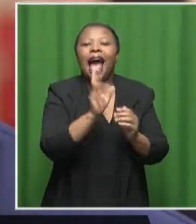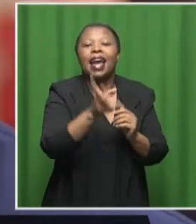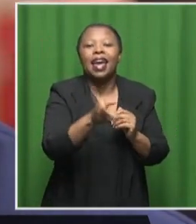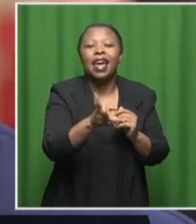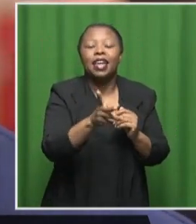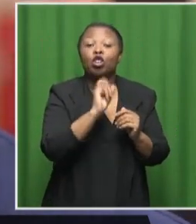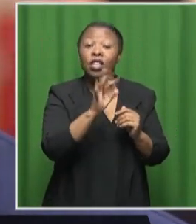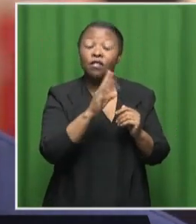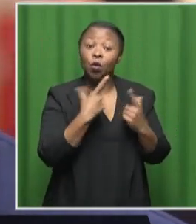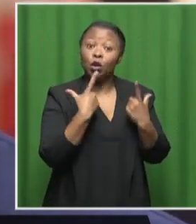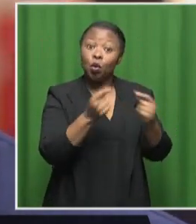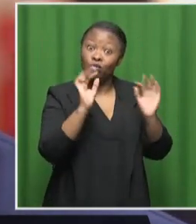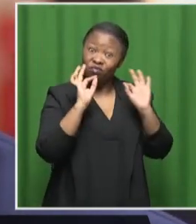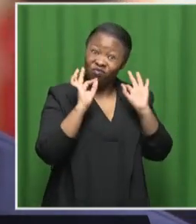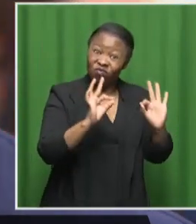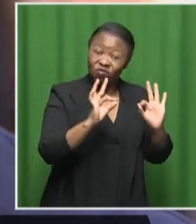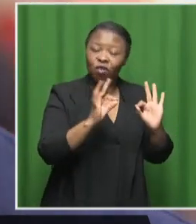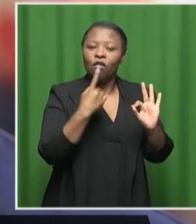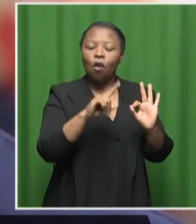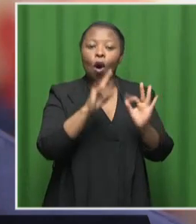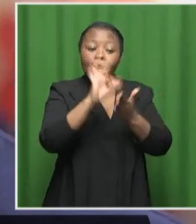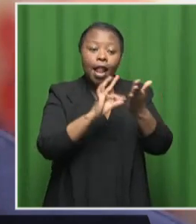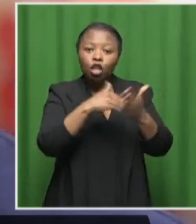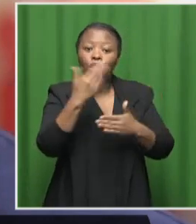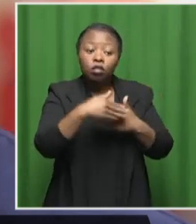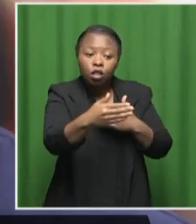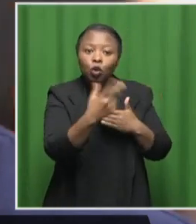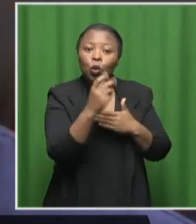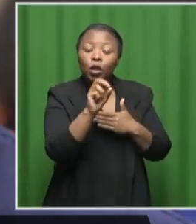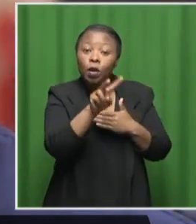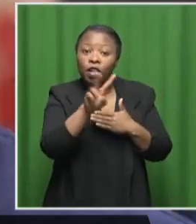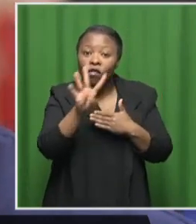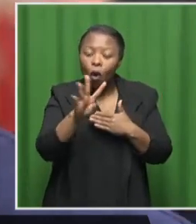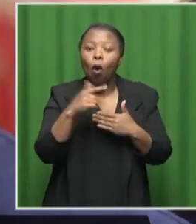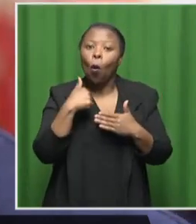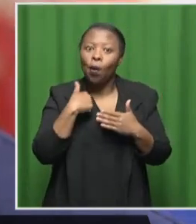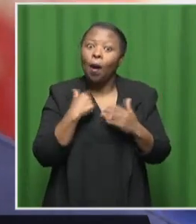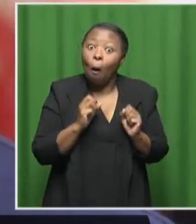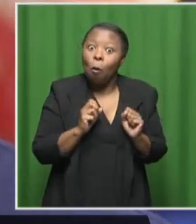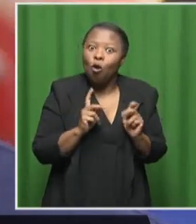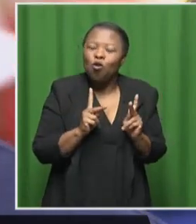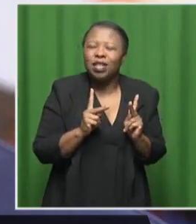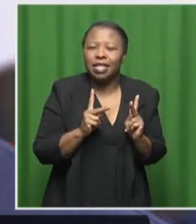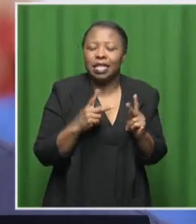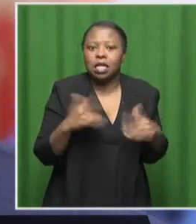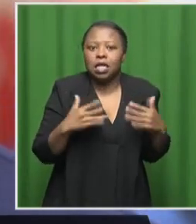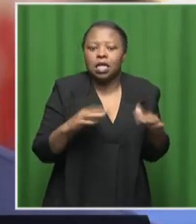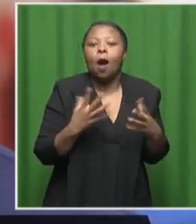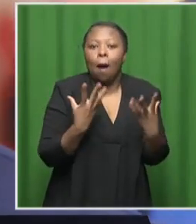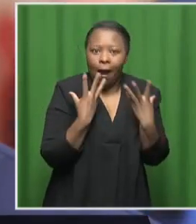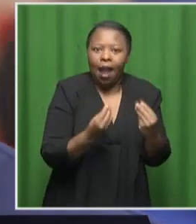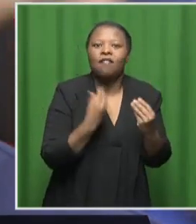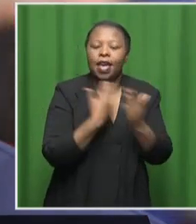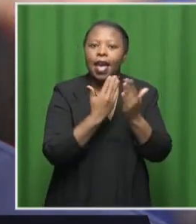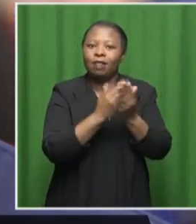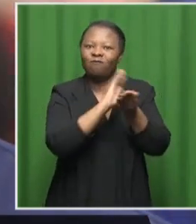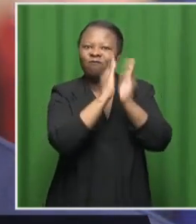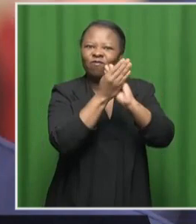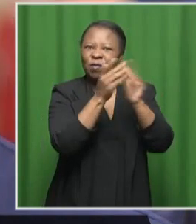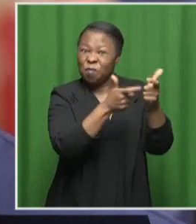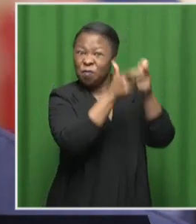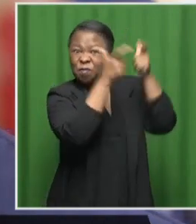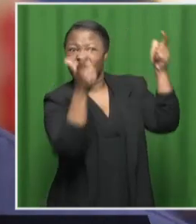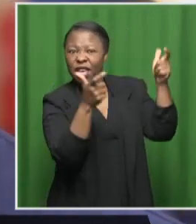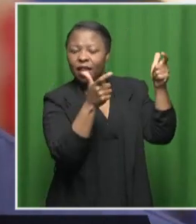things right in the run-up to election 2024, we really also have a big opportunity to emerge as the biggest party in Gauteng.